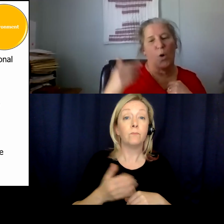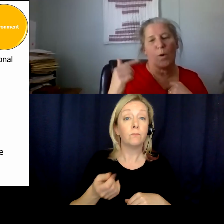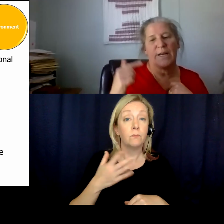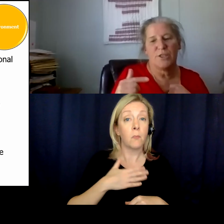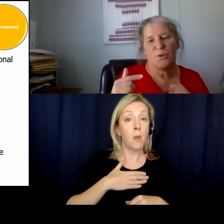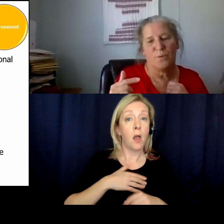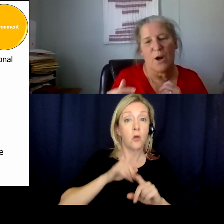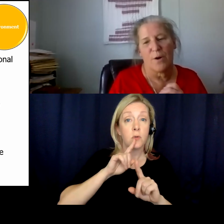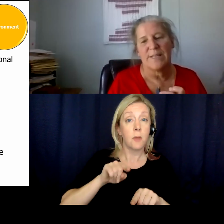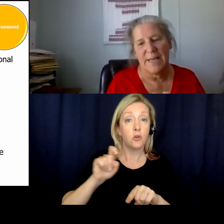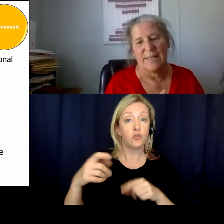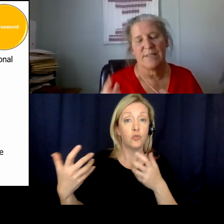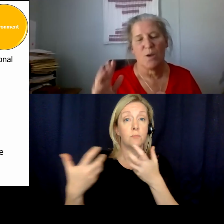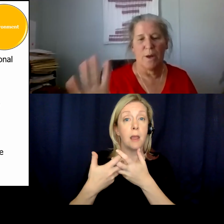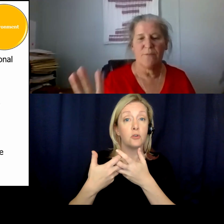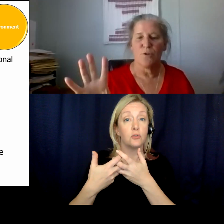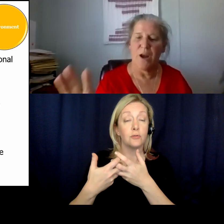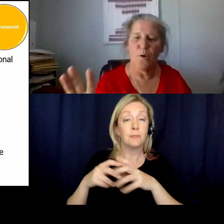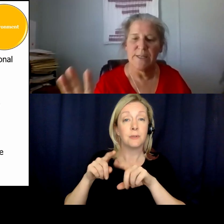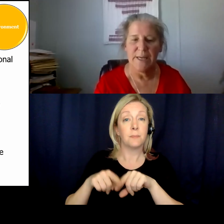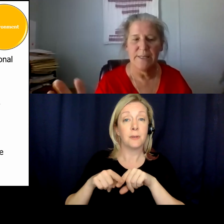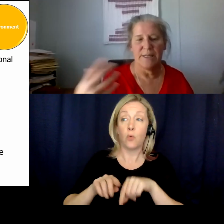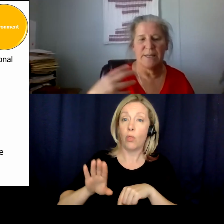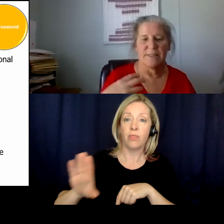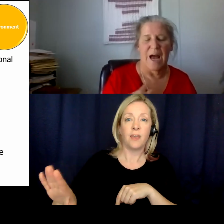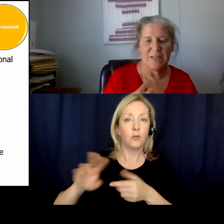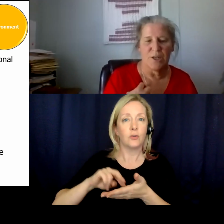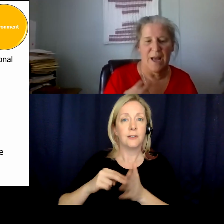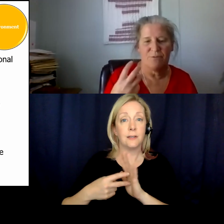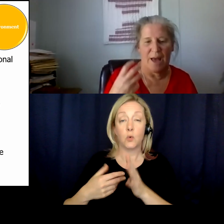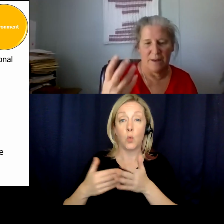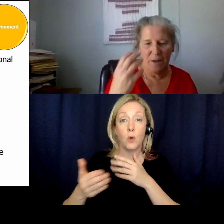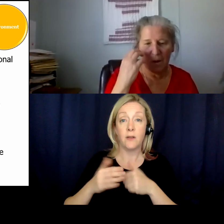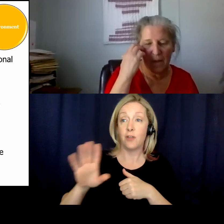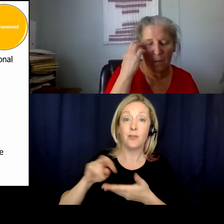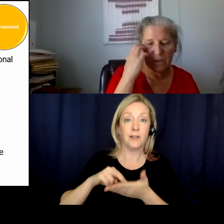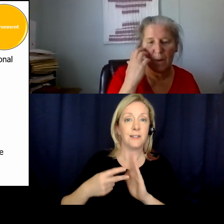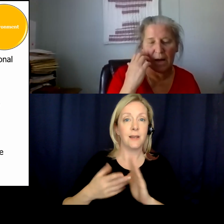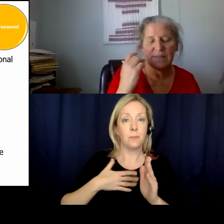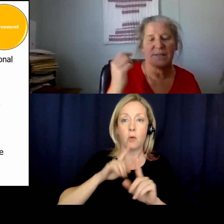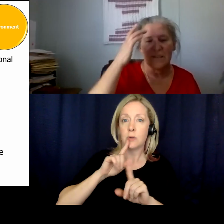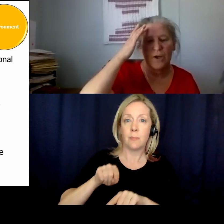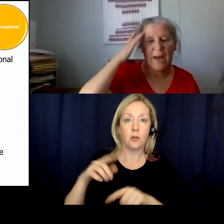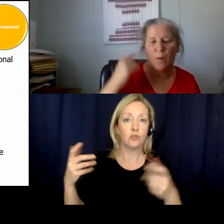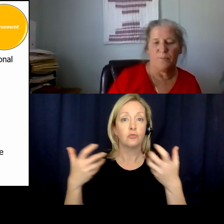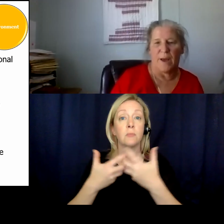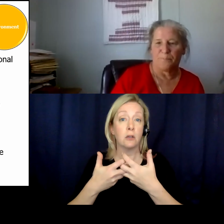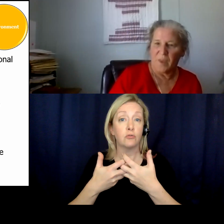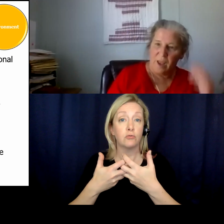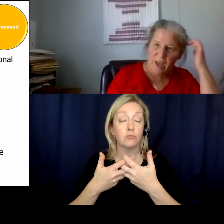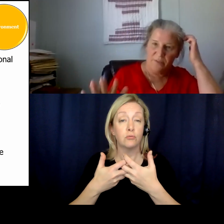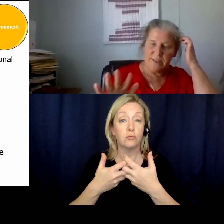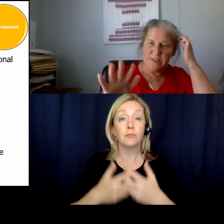appropriate according to their intent. So whatever their intent is, I should have that response that's going to help